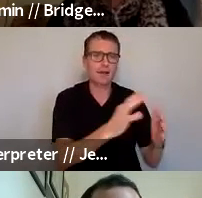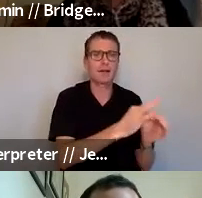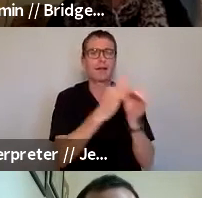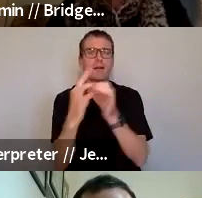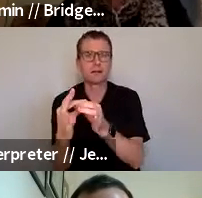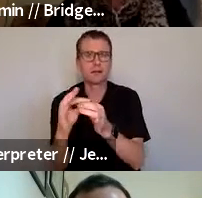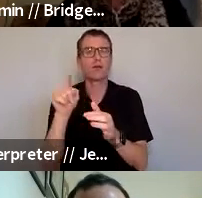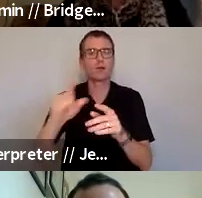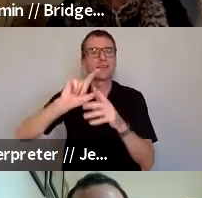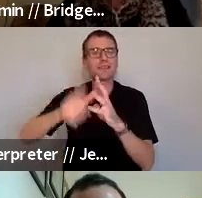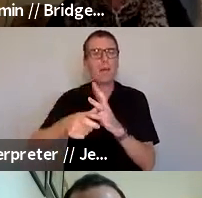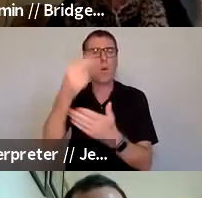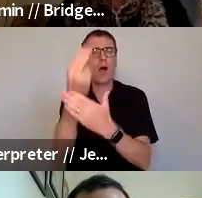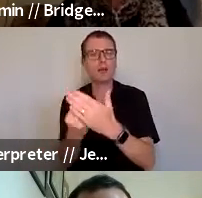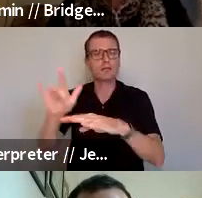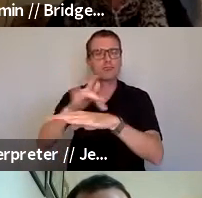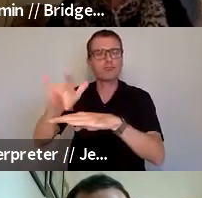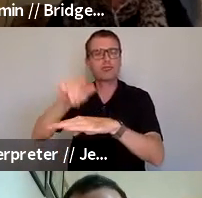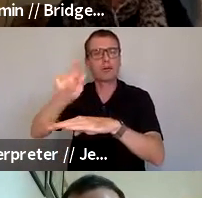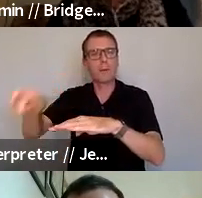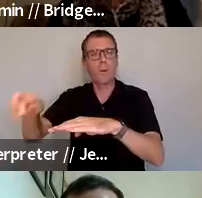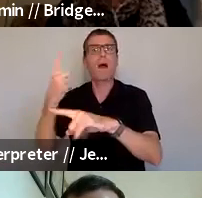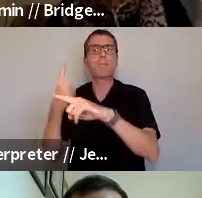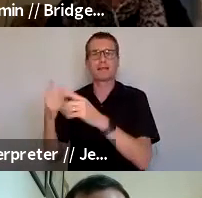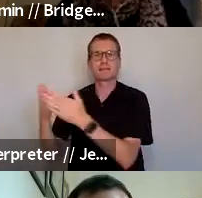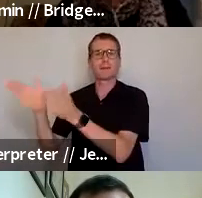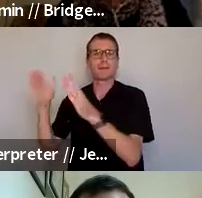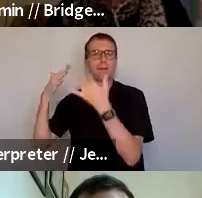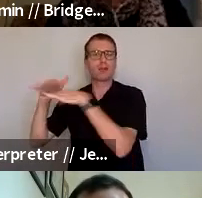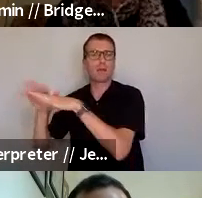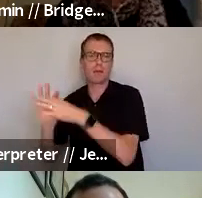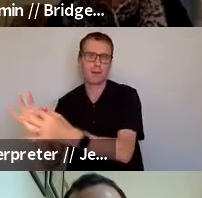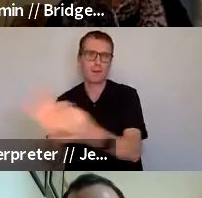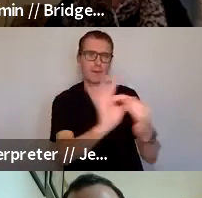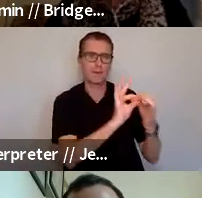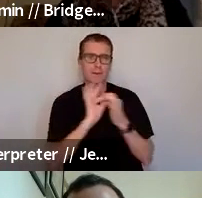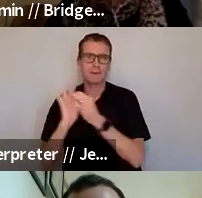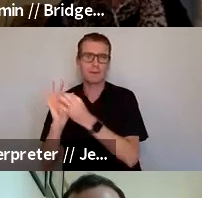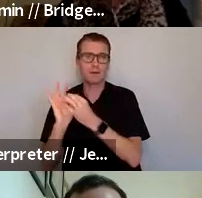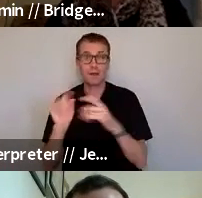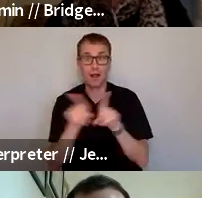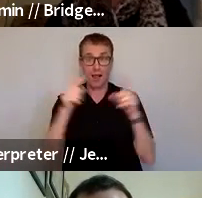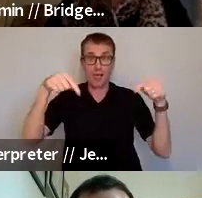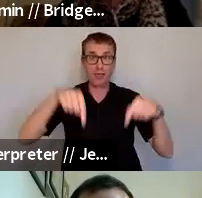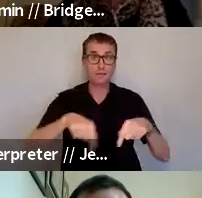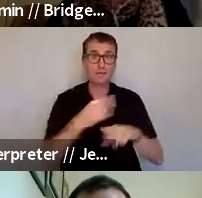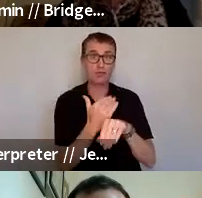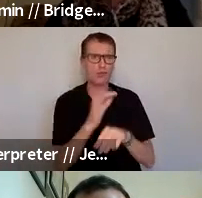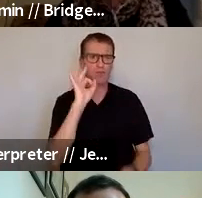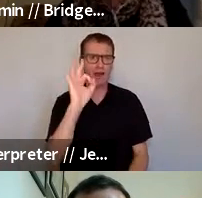resulting from this situation. I think Zoom and other platforms offer great ways